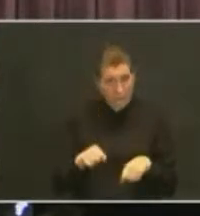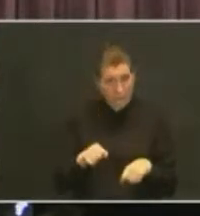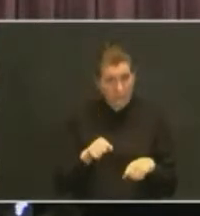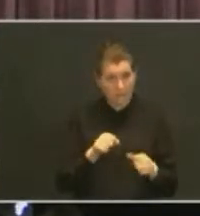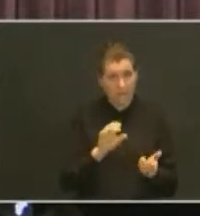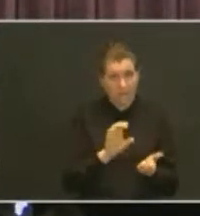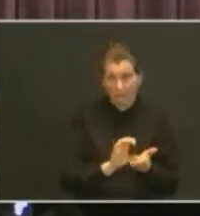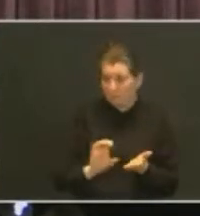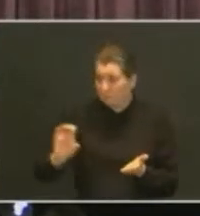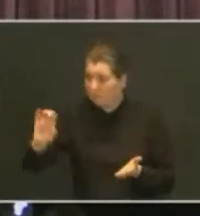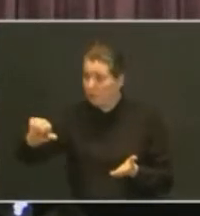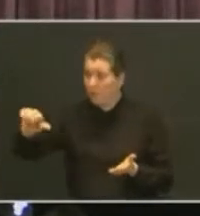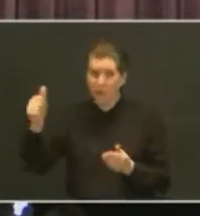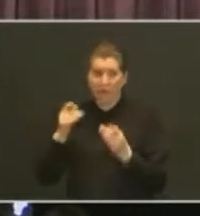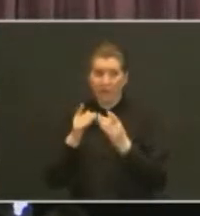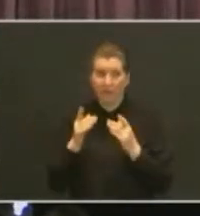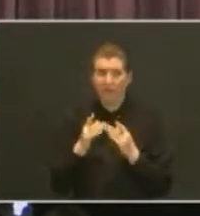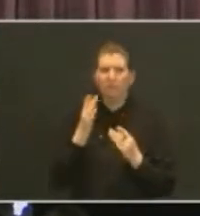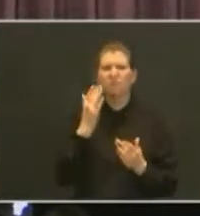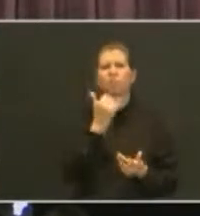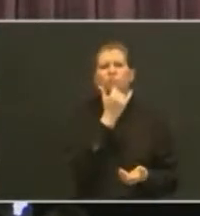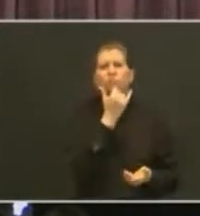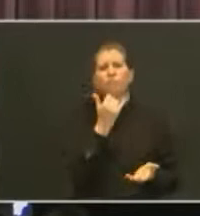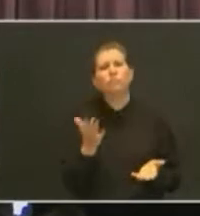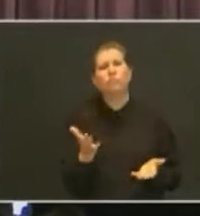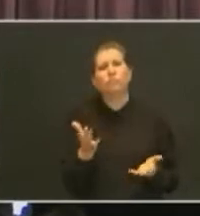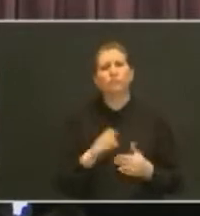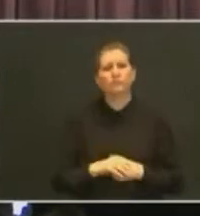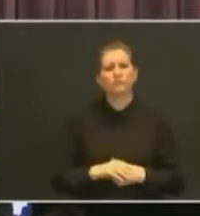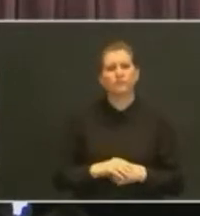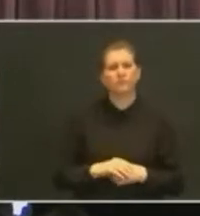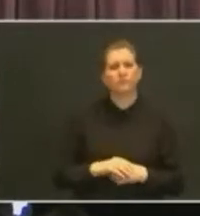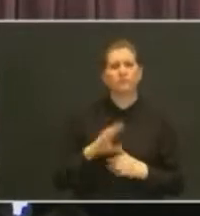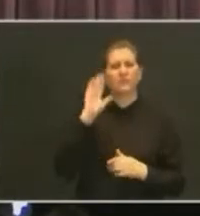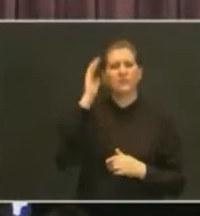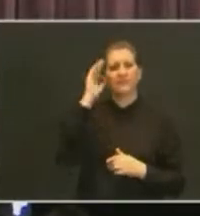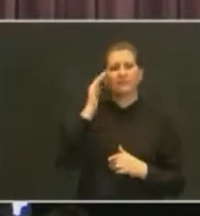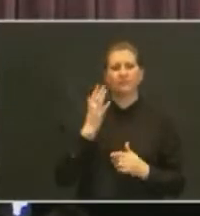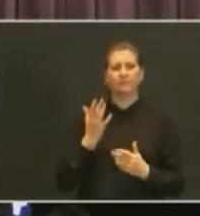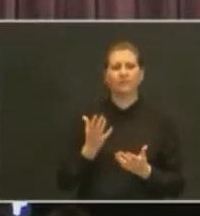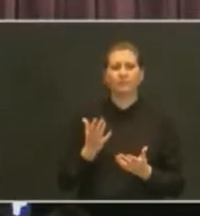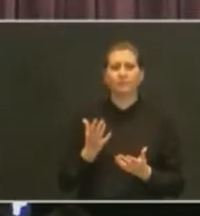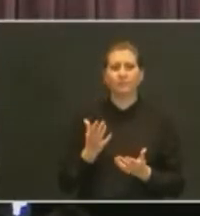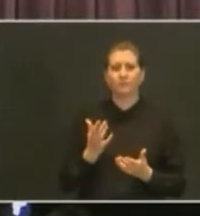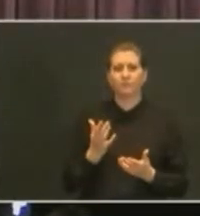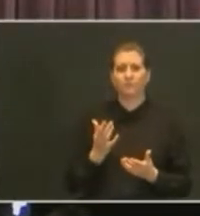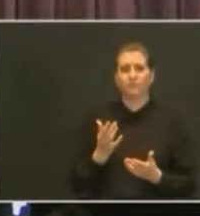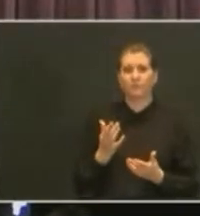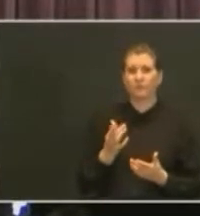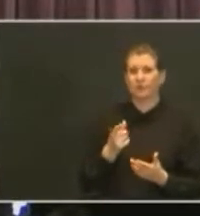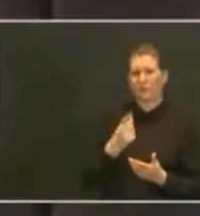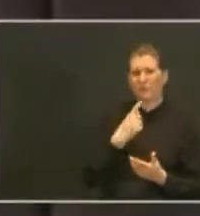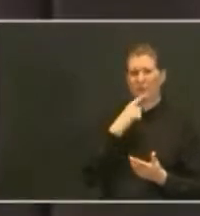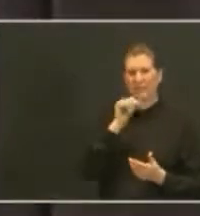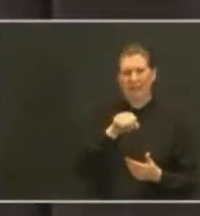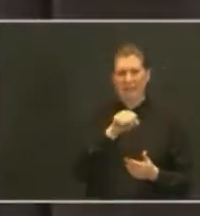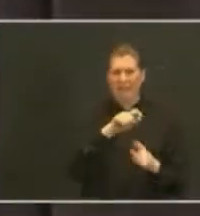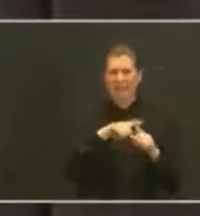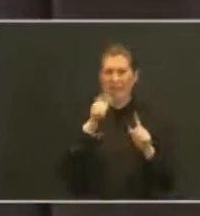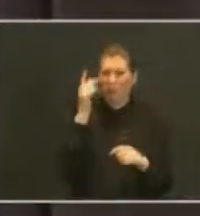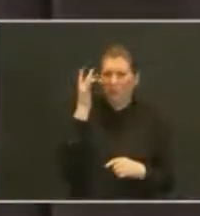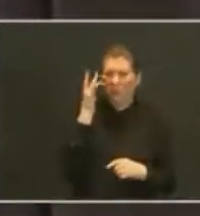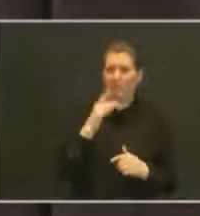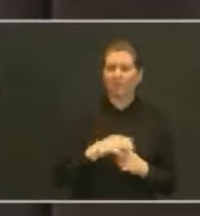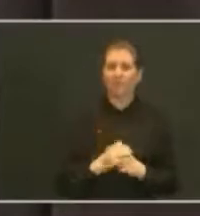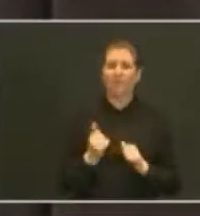out quickly? I guess there seems to be a disconnect as to, okay, we took this approach, but why is there so much left over? Yeah, I'm glad you asked,